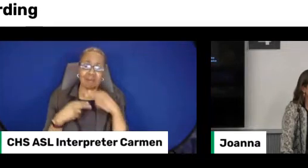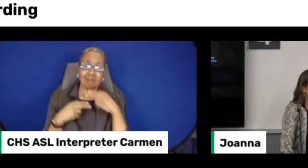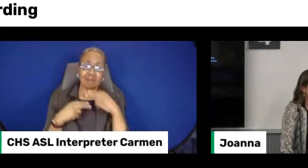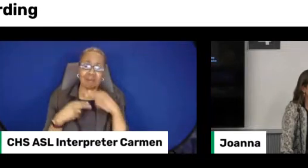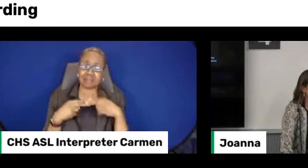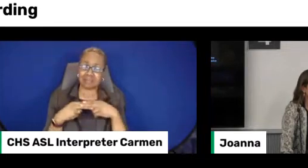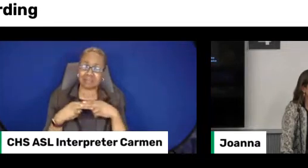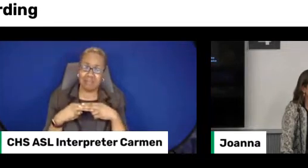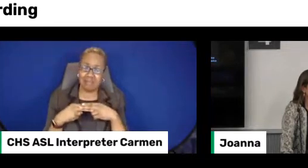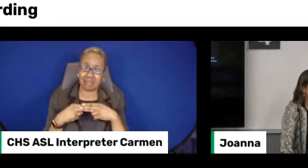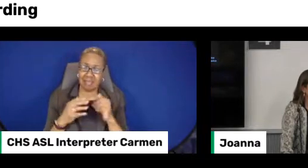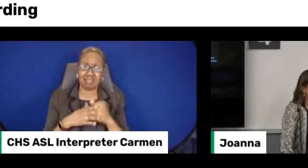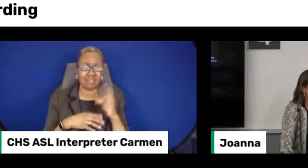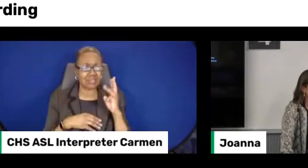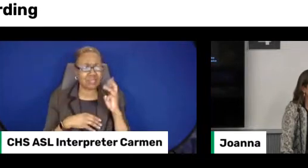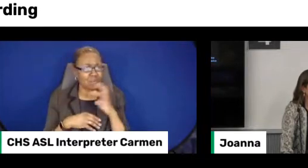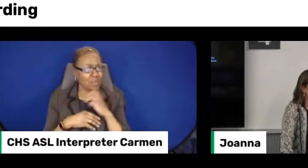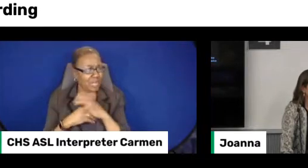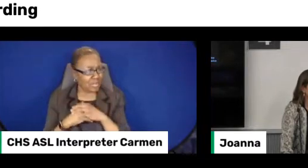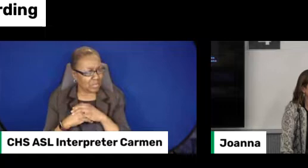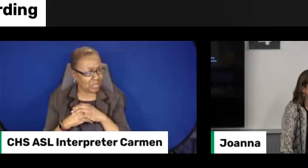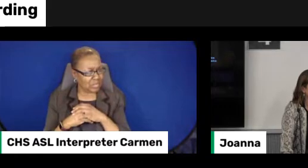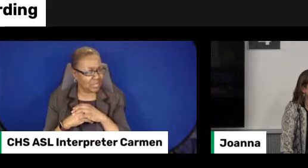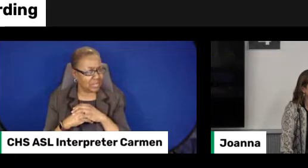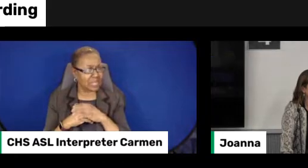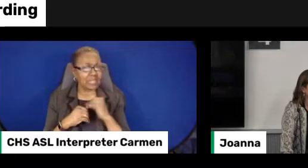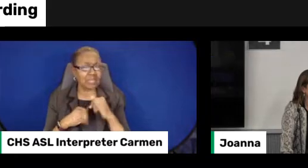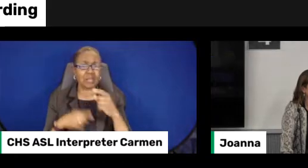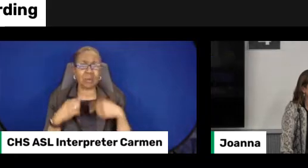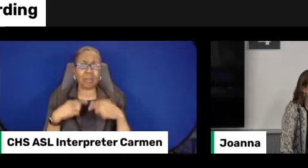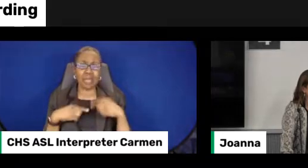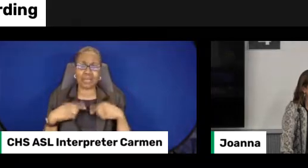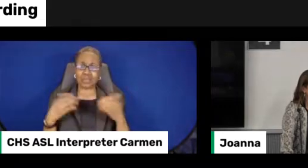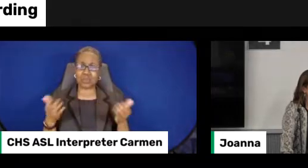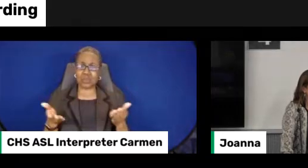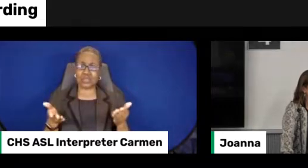that's so weird. Let me go back to here.